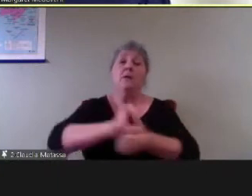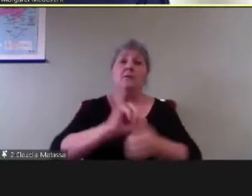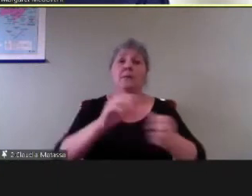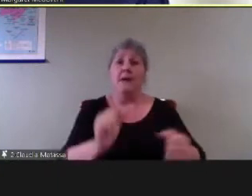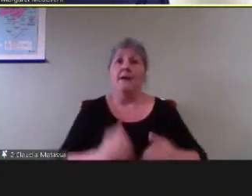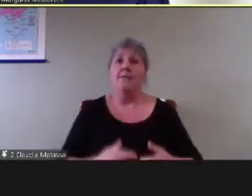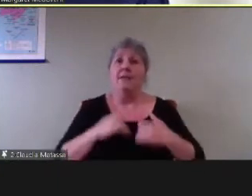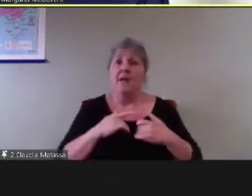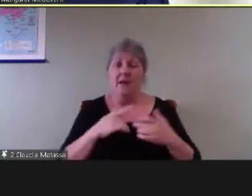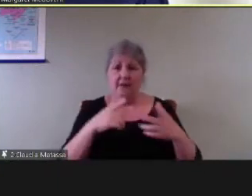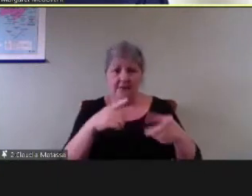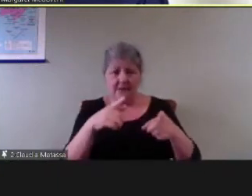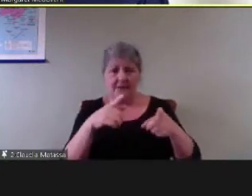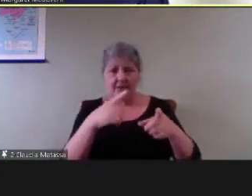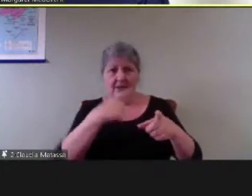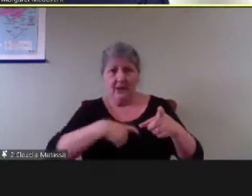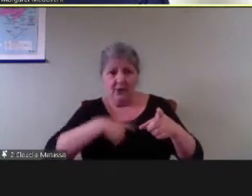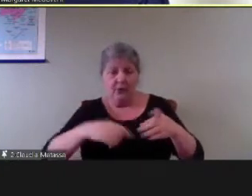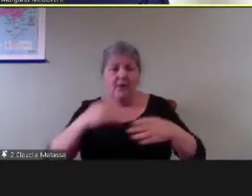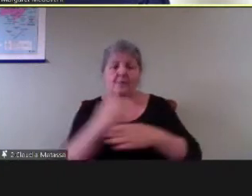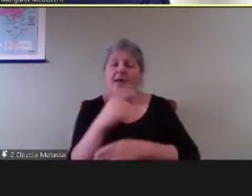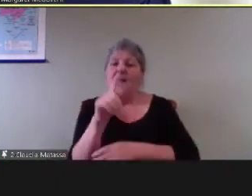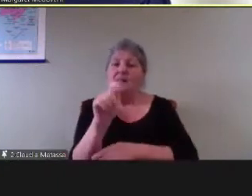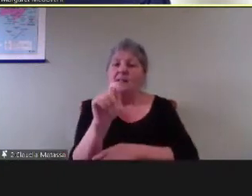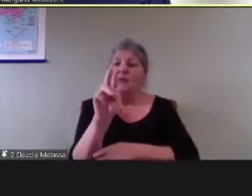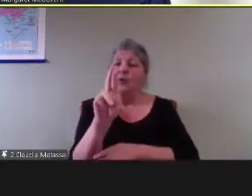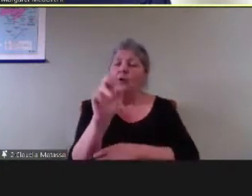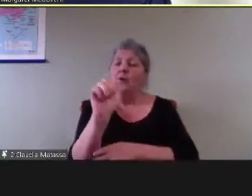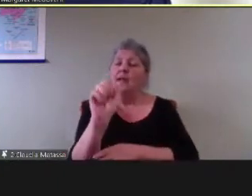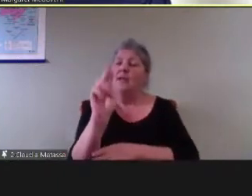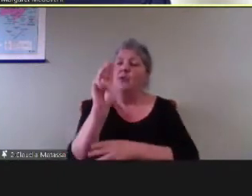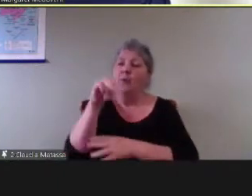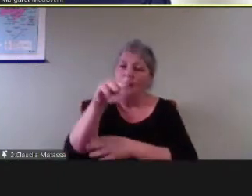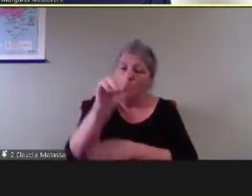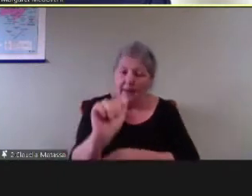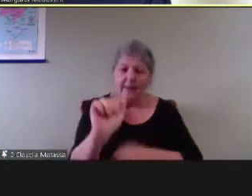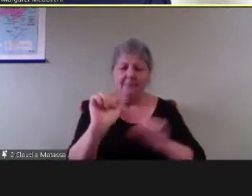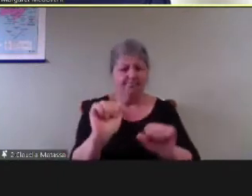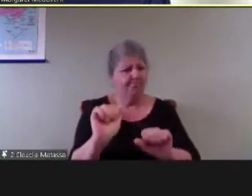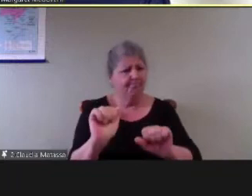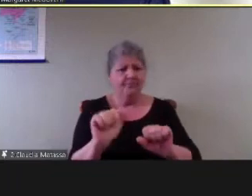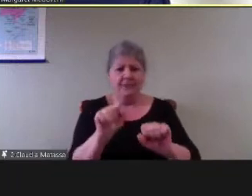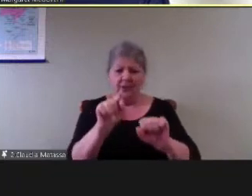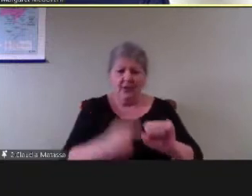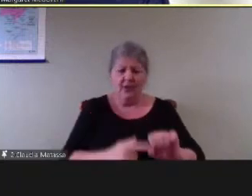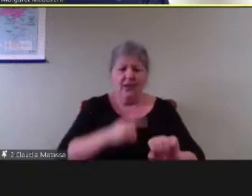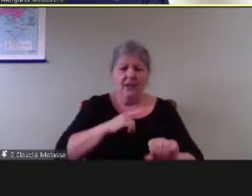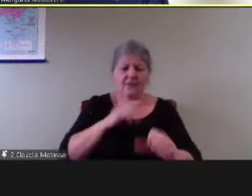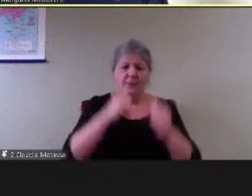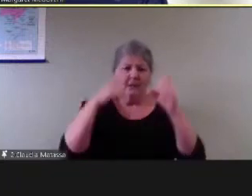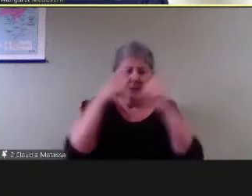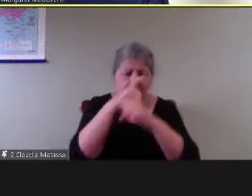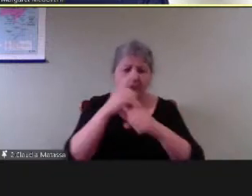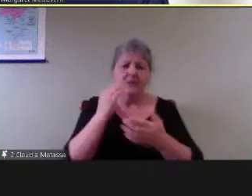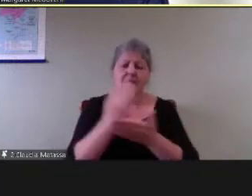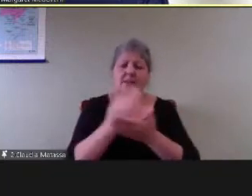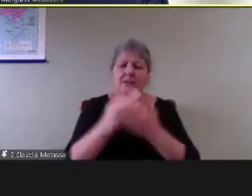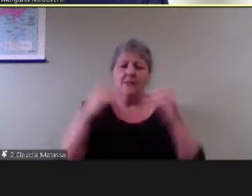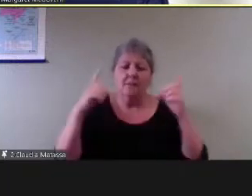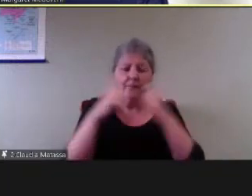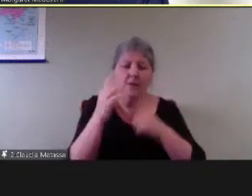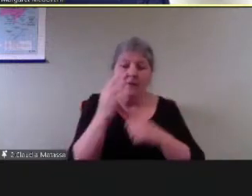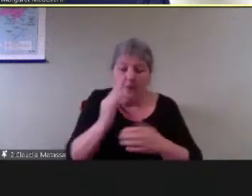lives characterized by trauma and adversity. These are lives that have been difficult and often difficult from the